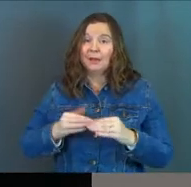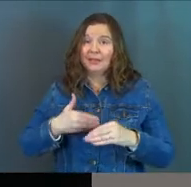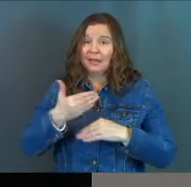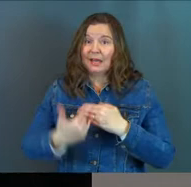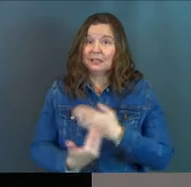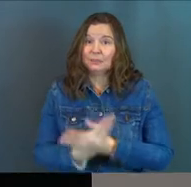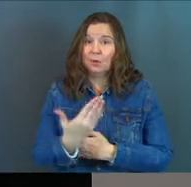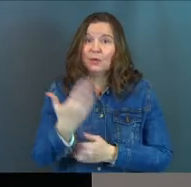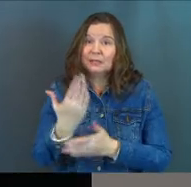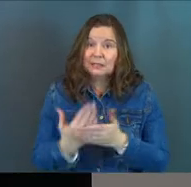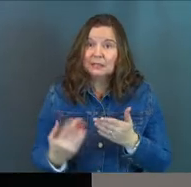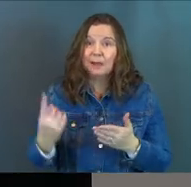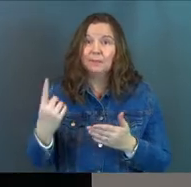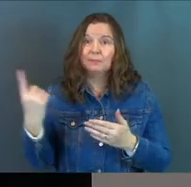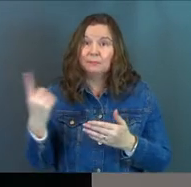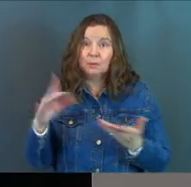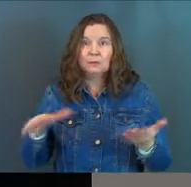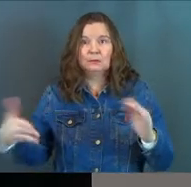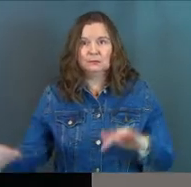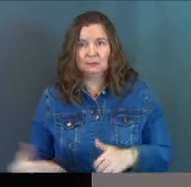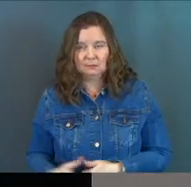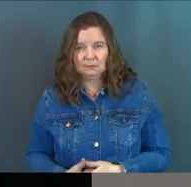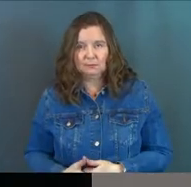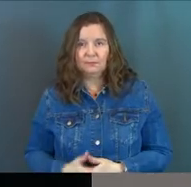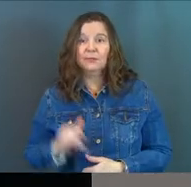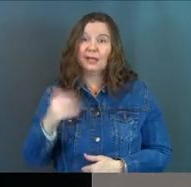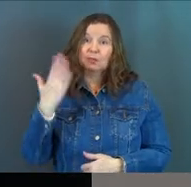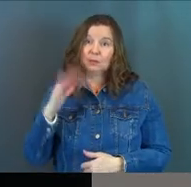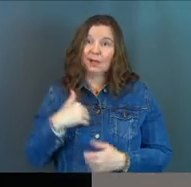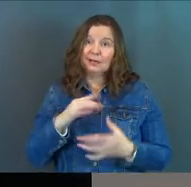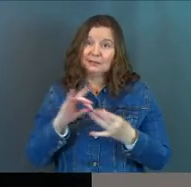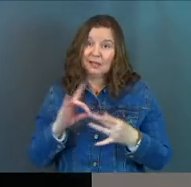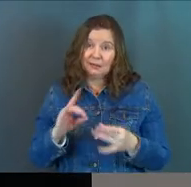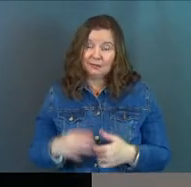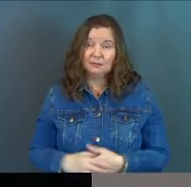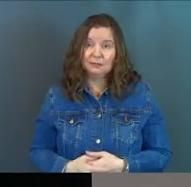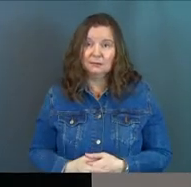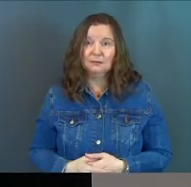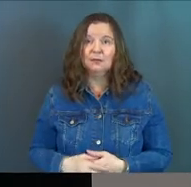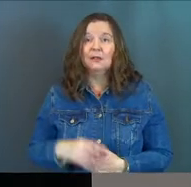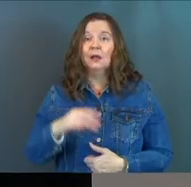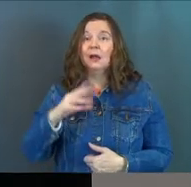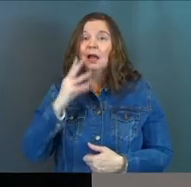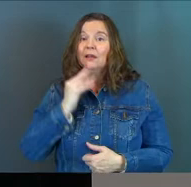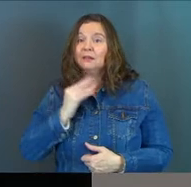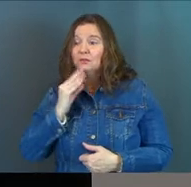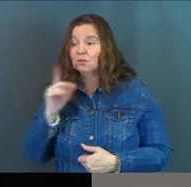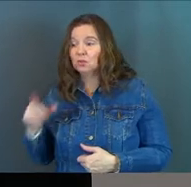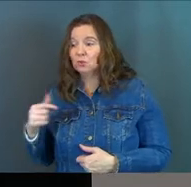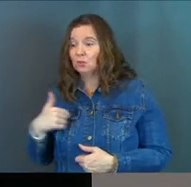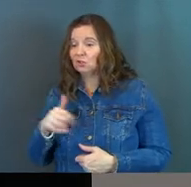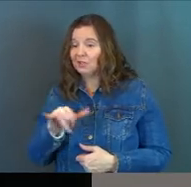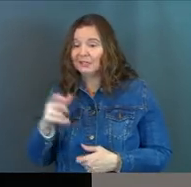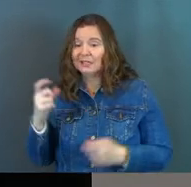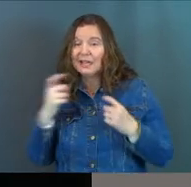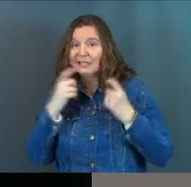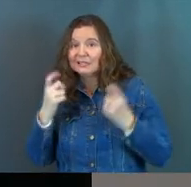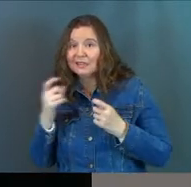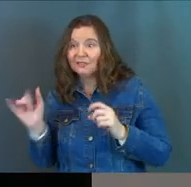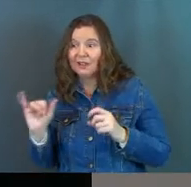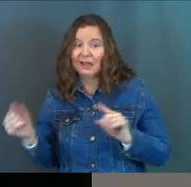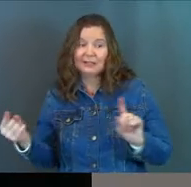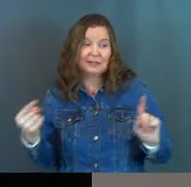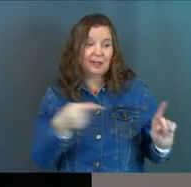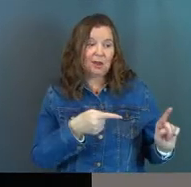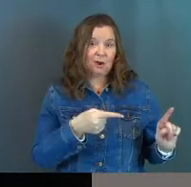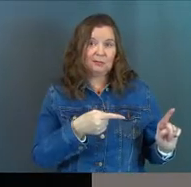By the next morning, someone was going to be dead. That's what God's saying. And Israelites, you're just as sinful as they